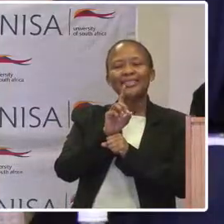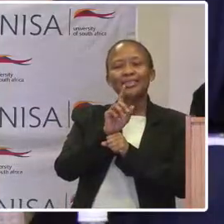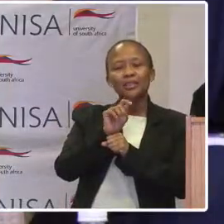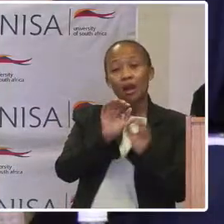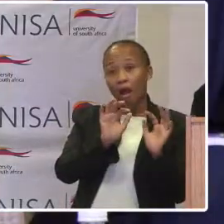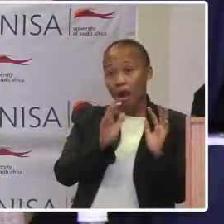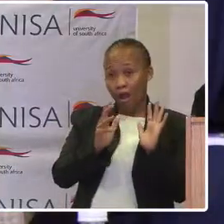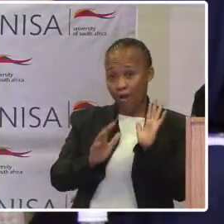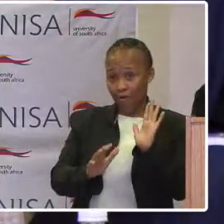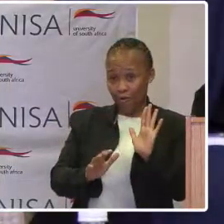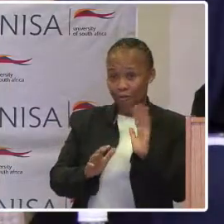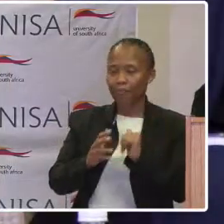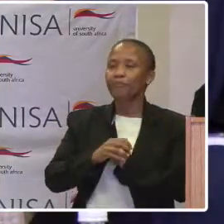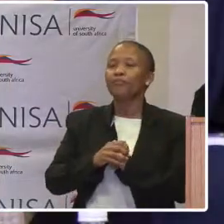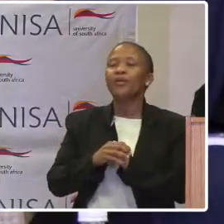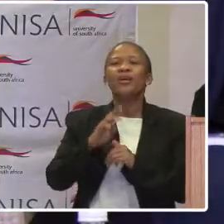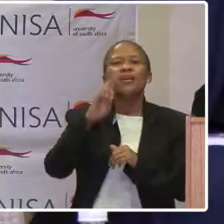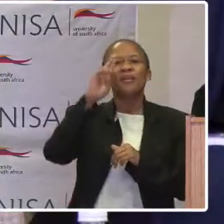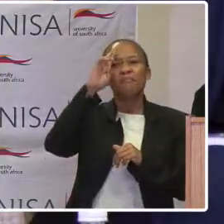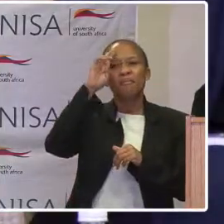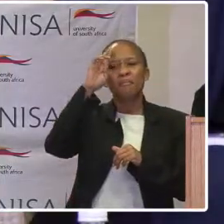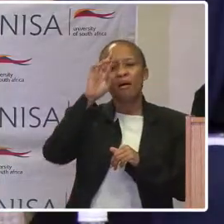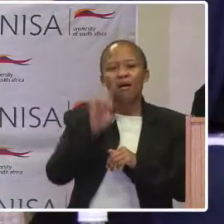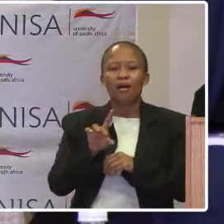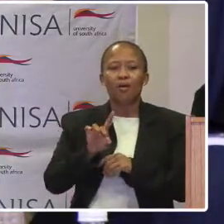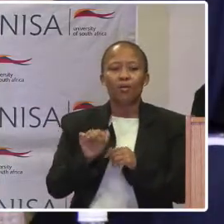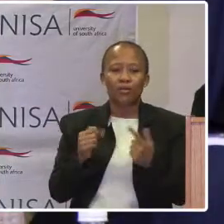remember we do work with the